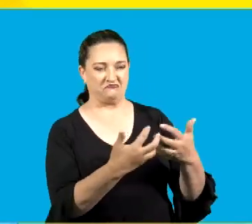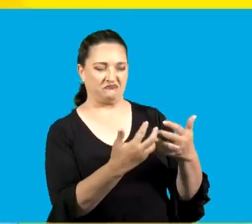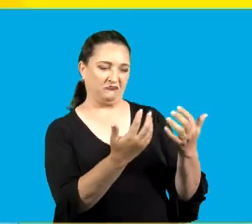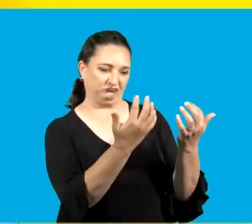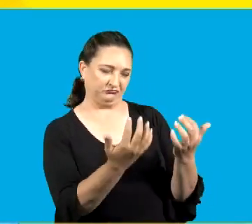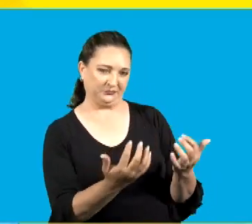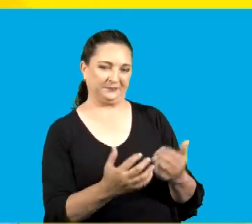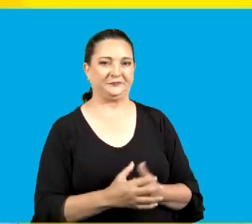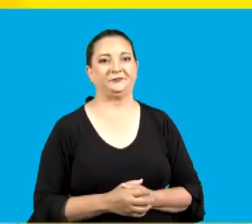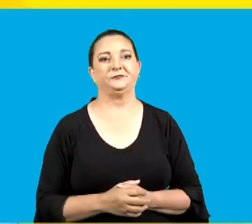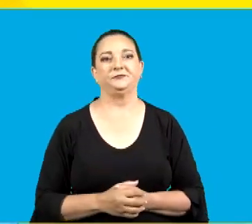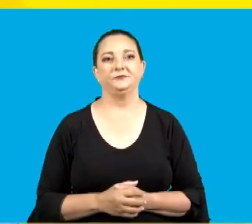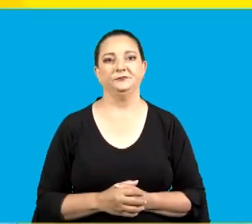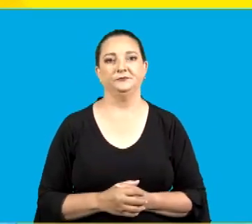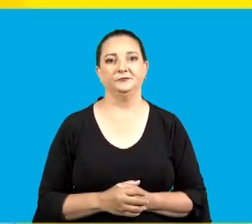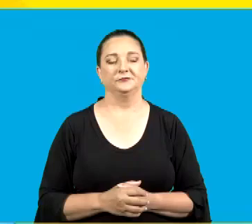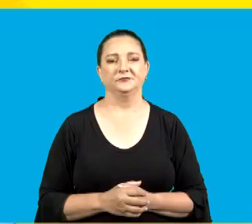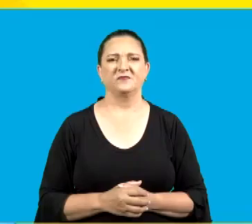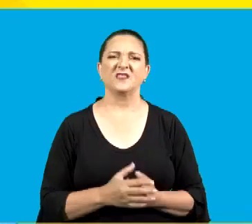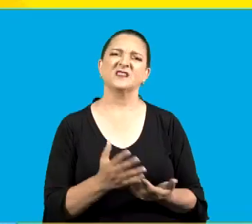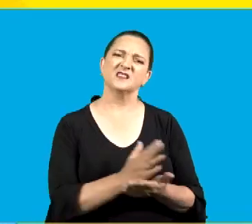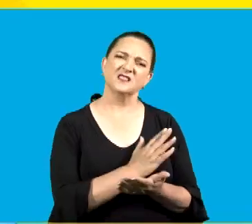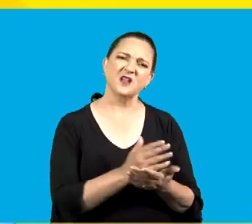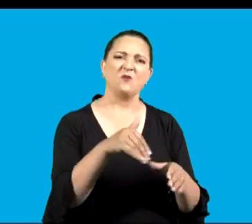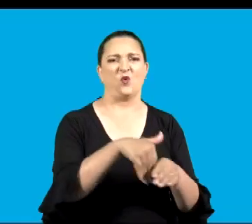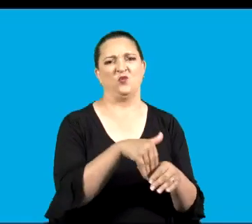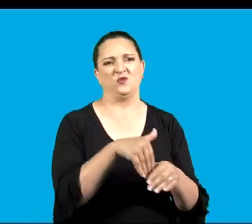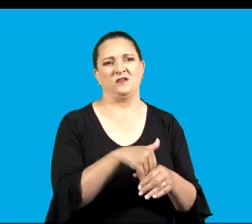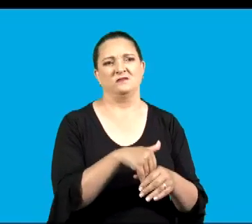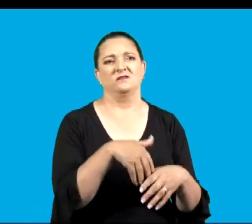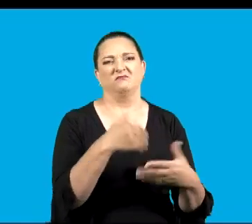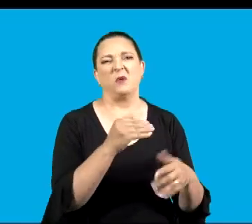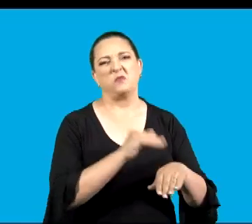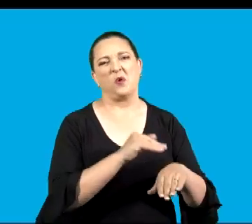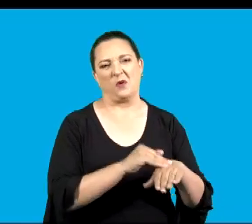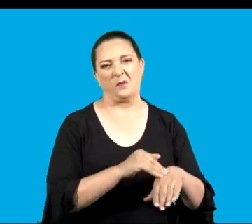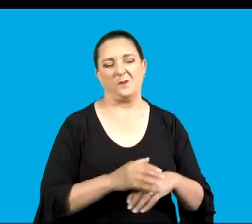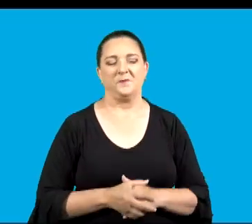reconciliation. Here is some content and skills problem.